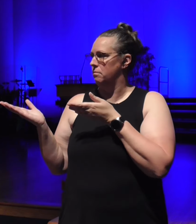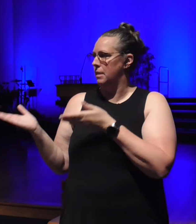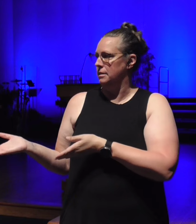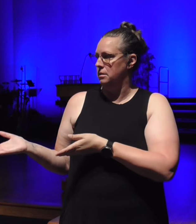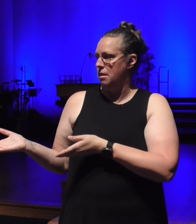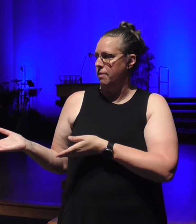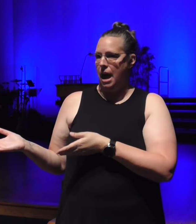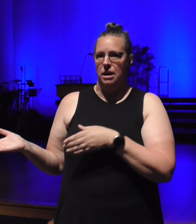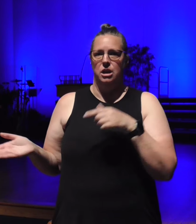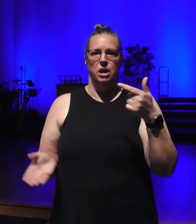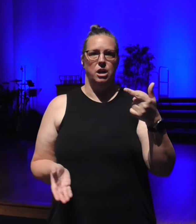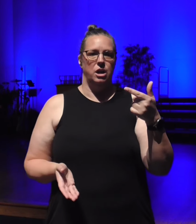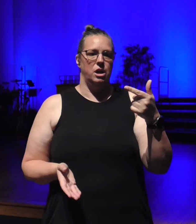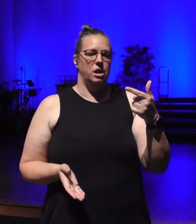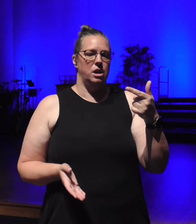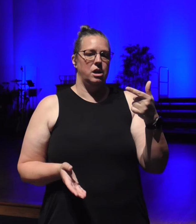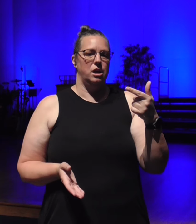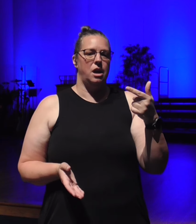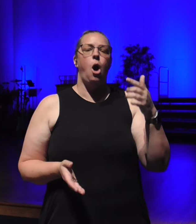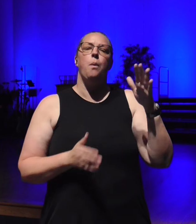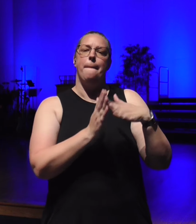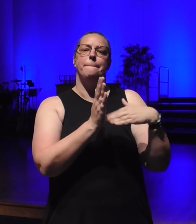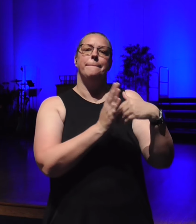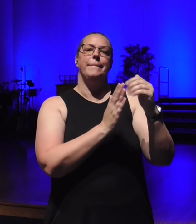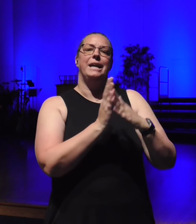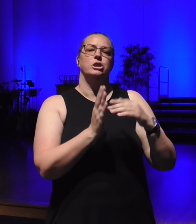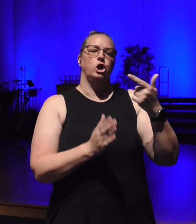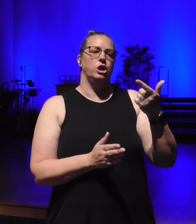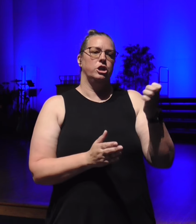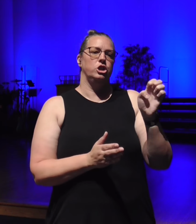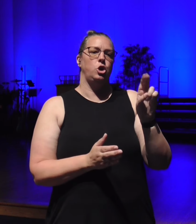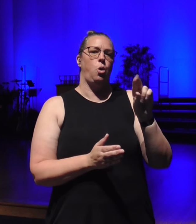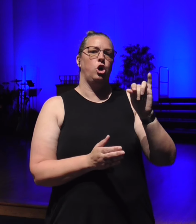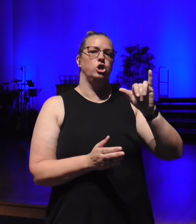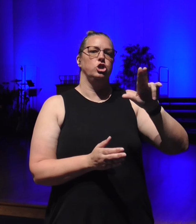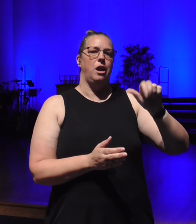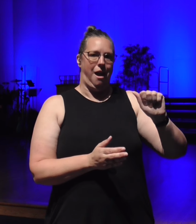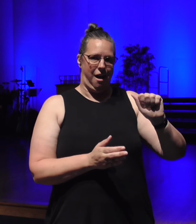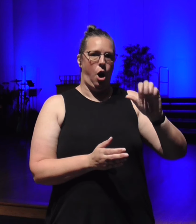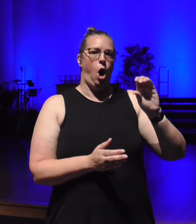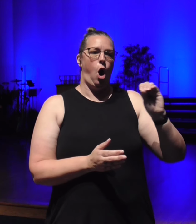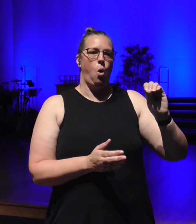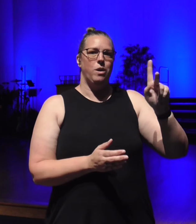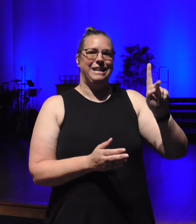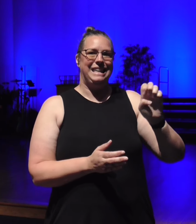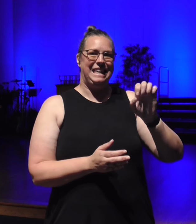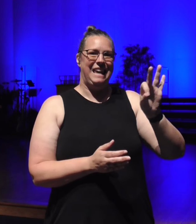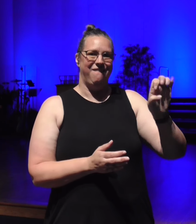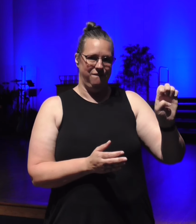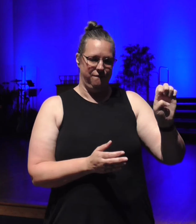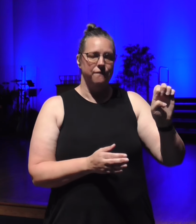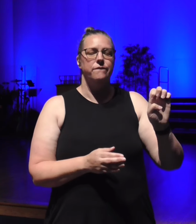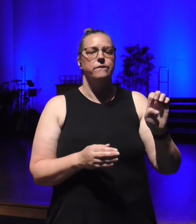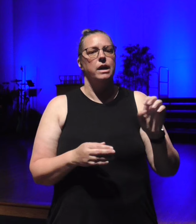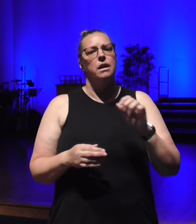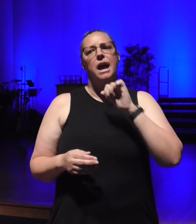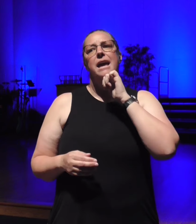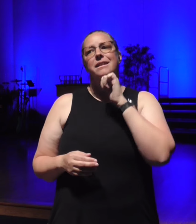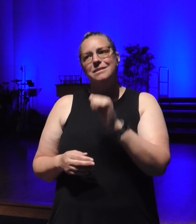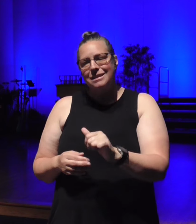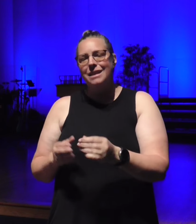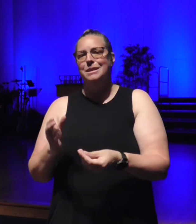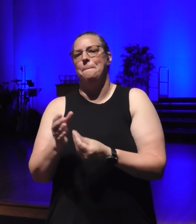which Georgia O'Keeffe painted so beautifully in her garden of flowers. The moonflower does not bloom at high